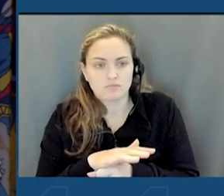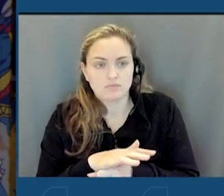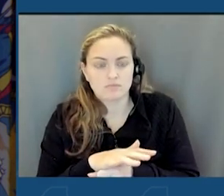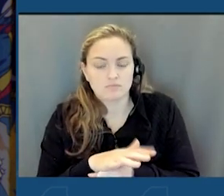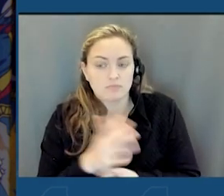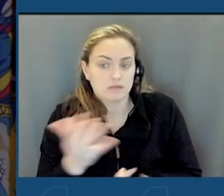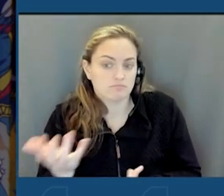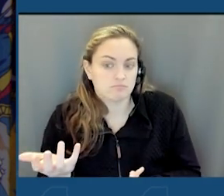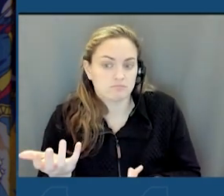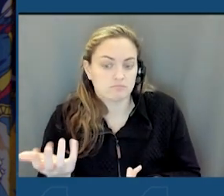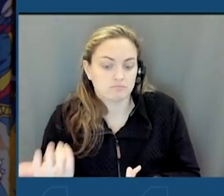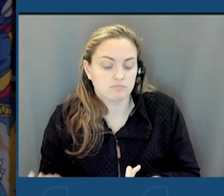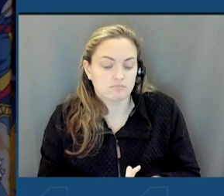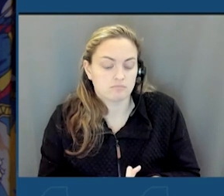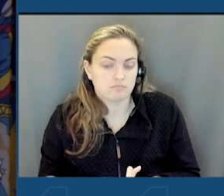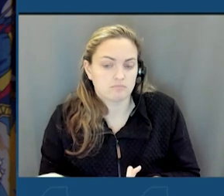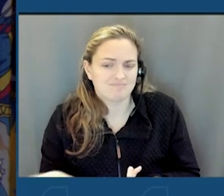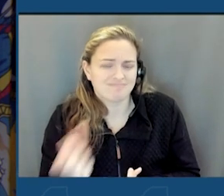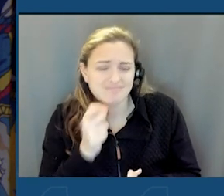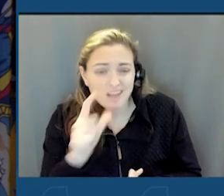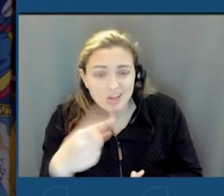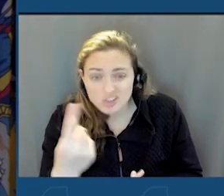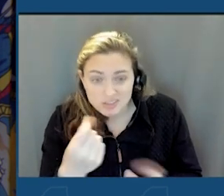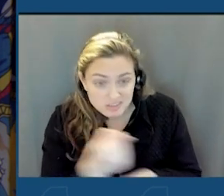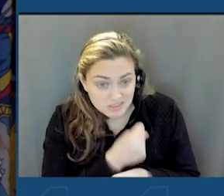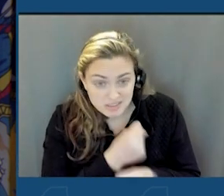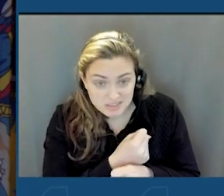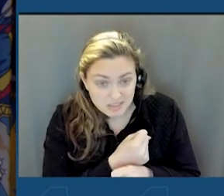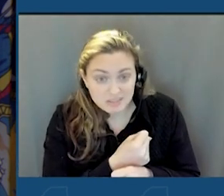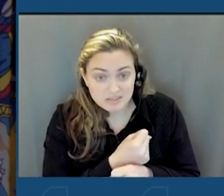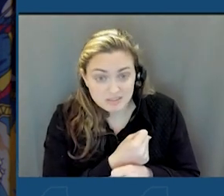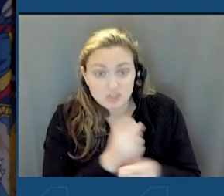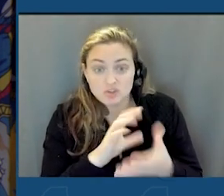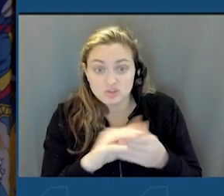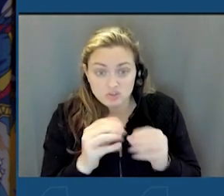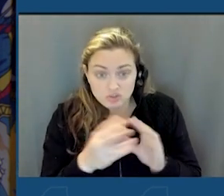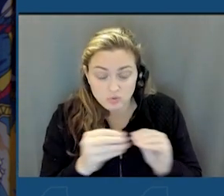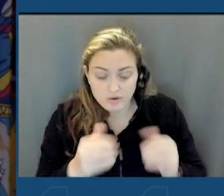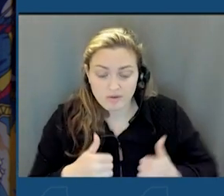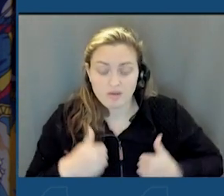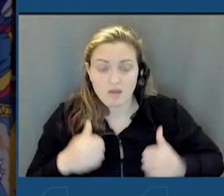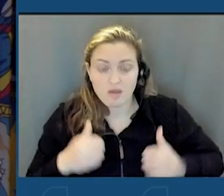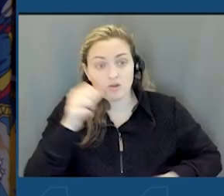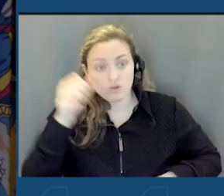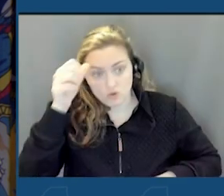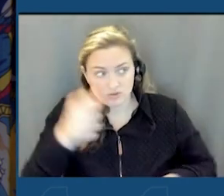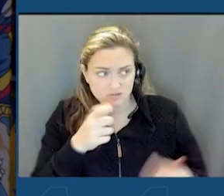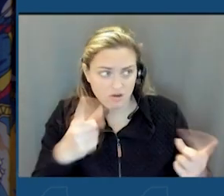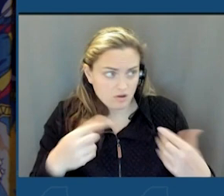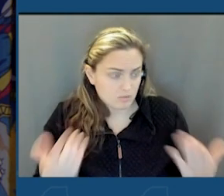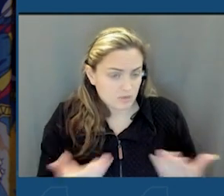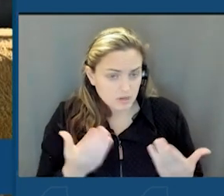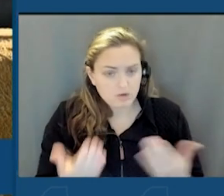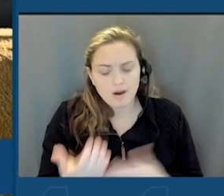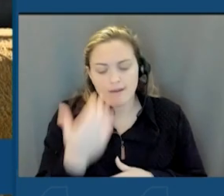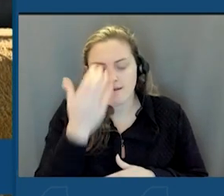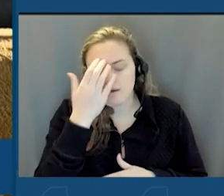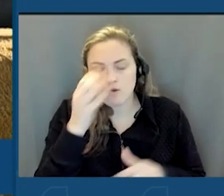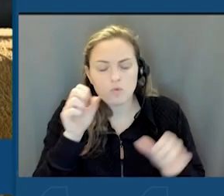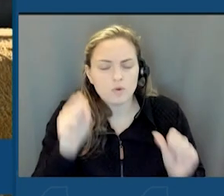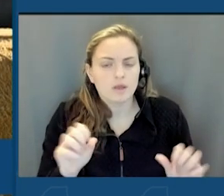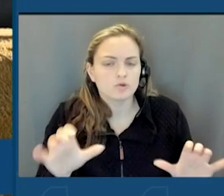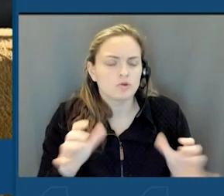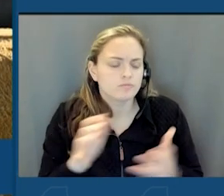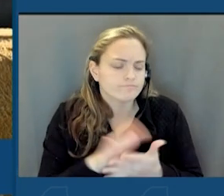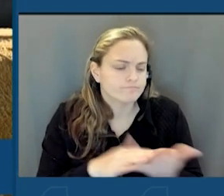And these are not just statistics. There's a story, young adults who aren't coming here. And I know that we can do so much